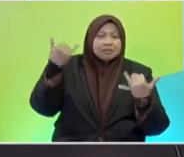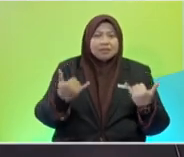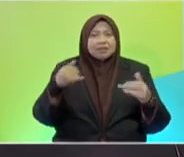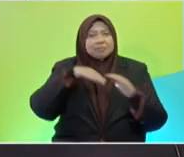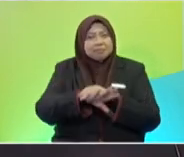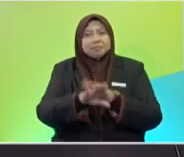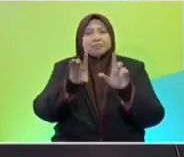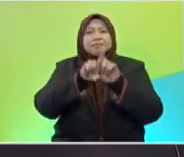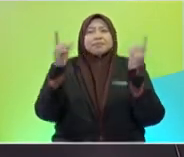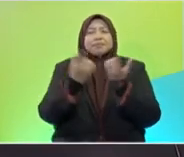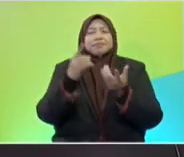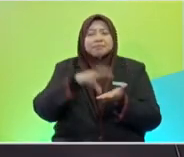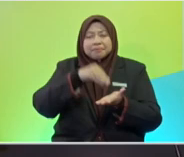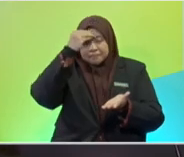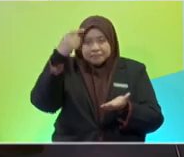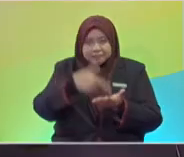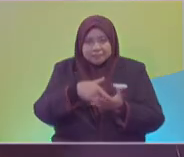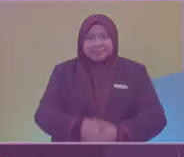go.